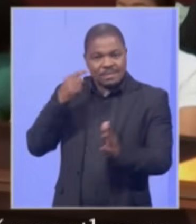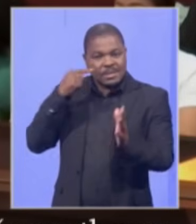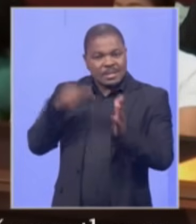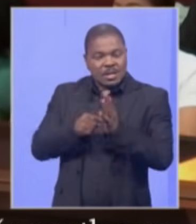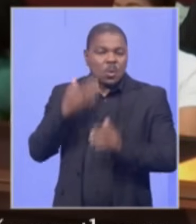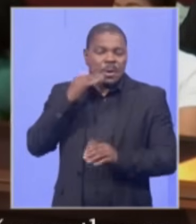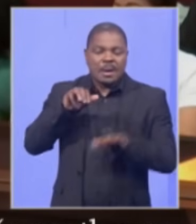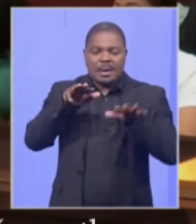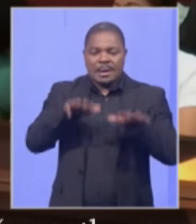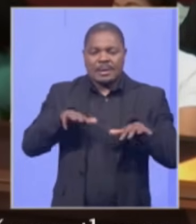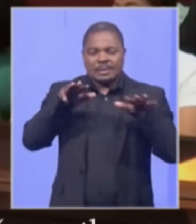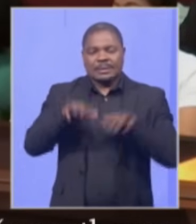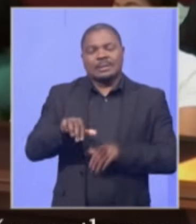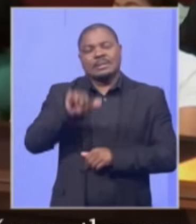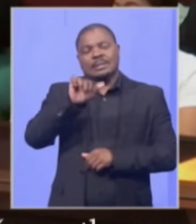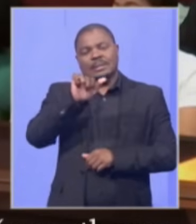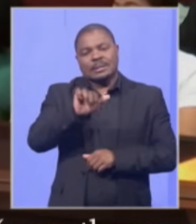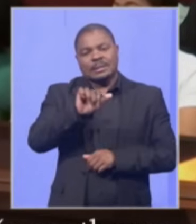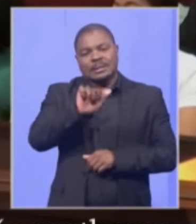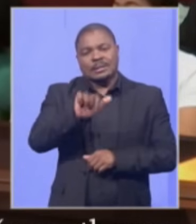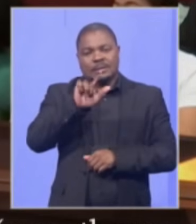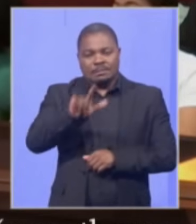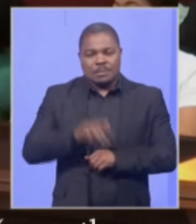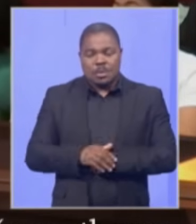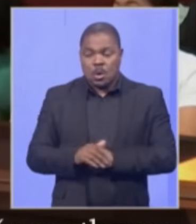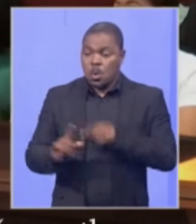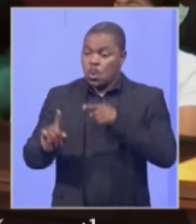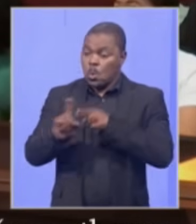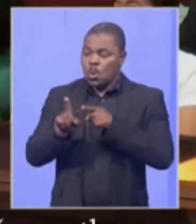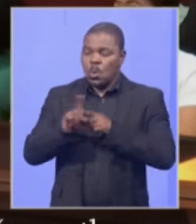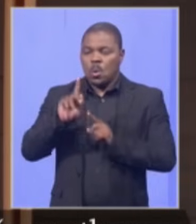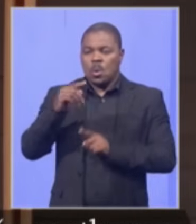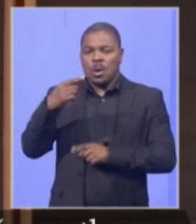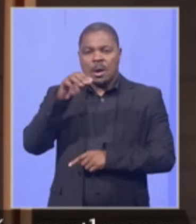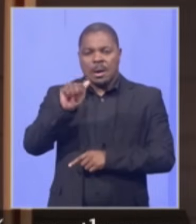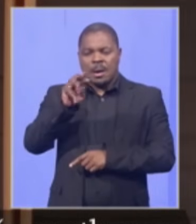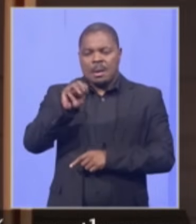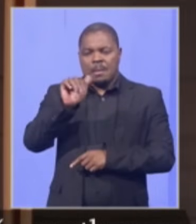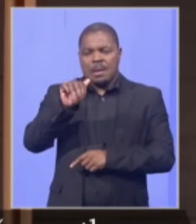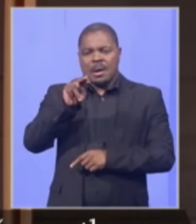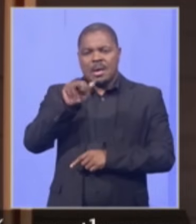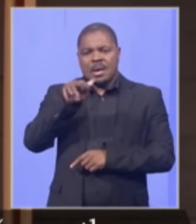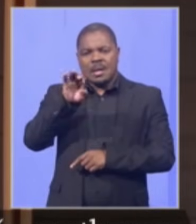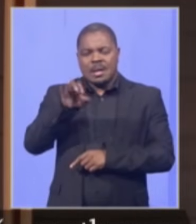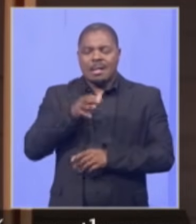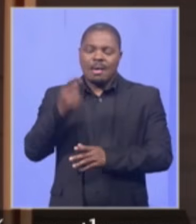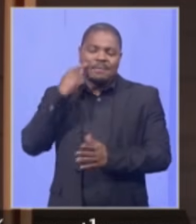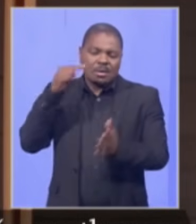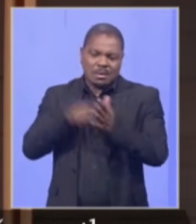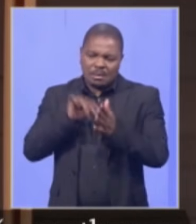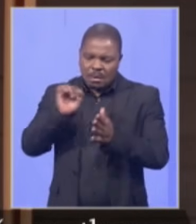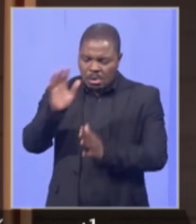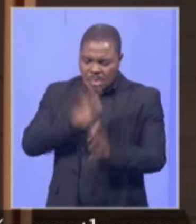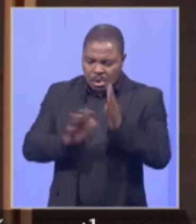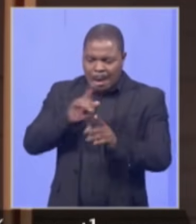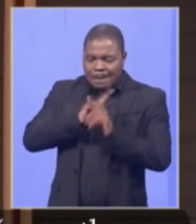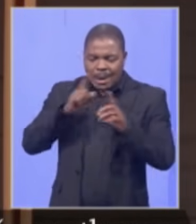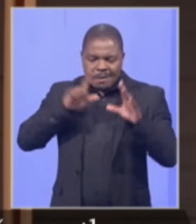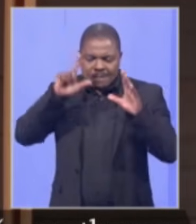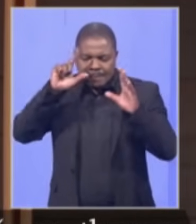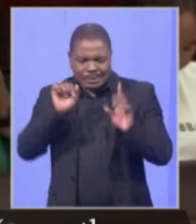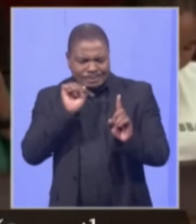wa 1967. Khamanyane o file bohlatse bjo bo sa kgonego go latišišwa go etša diswantšho tša